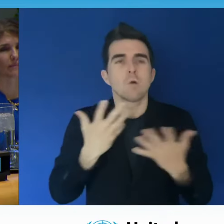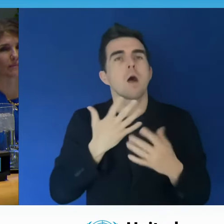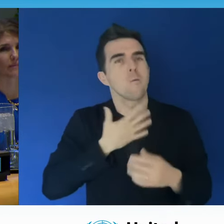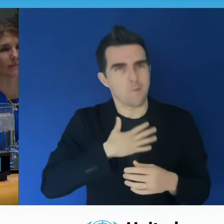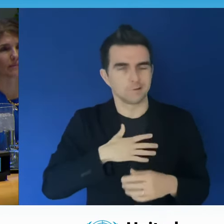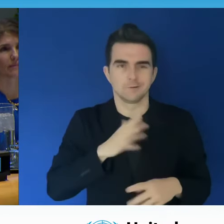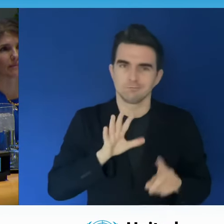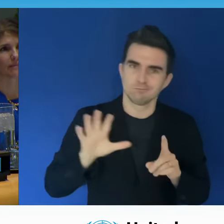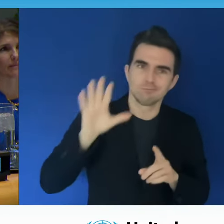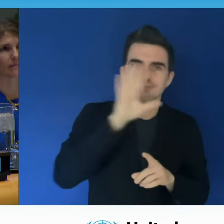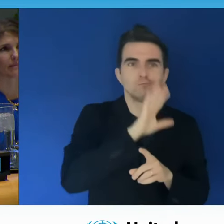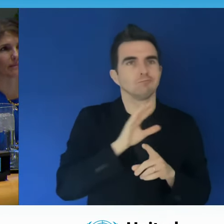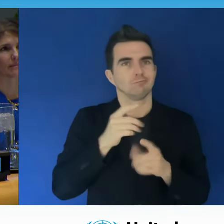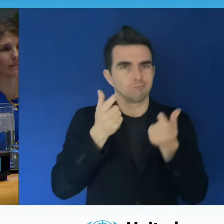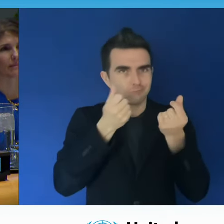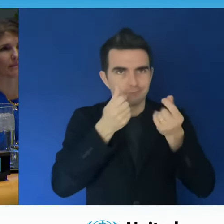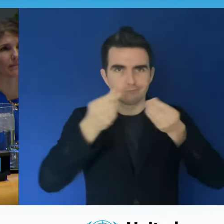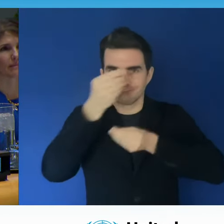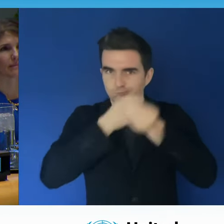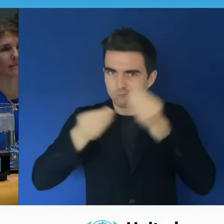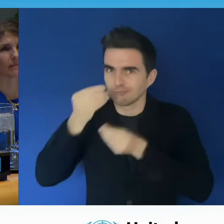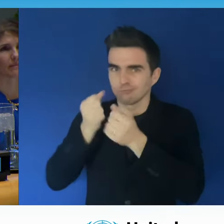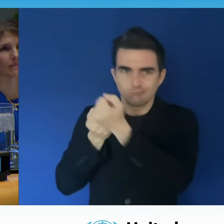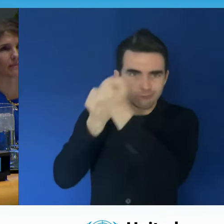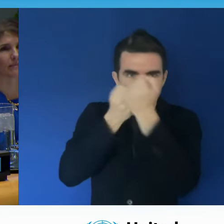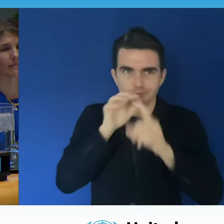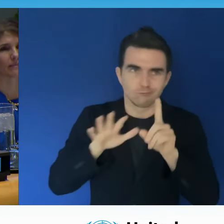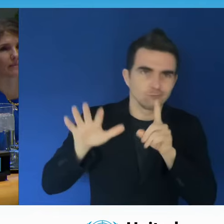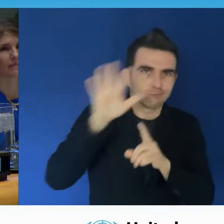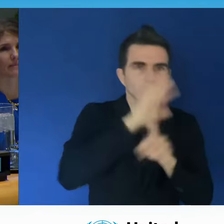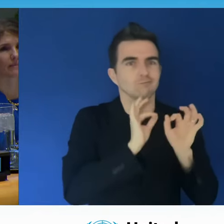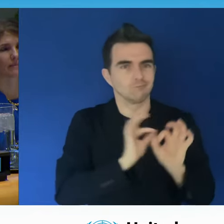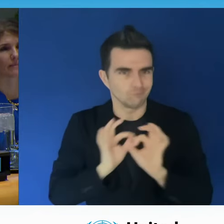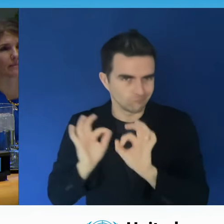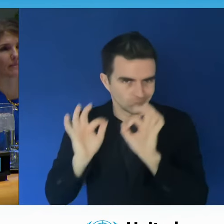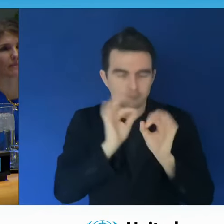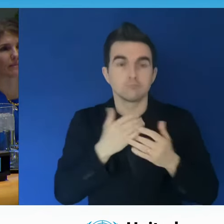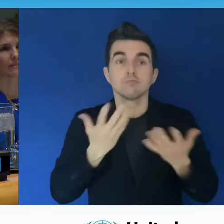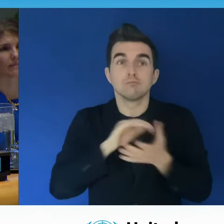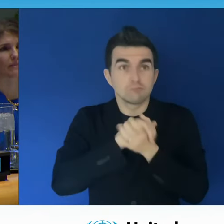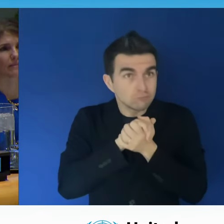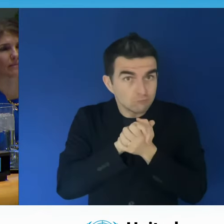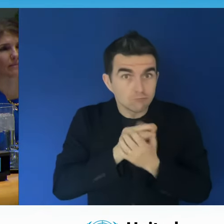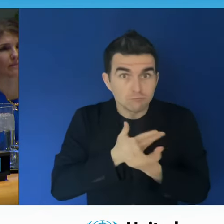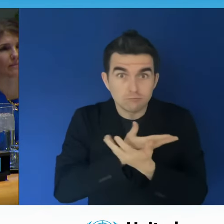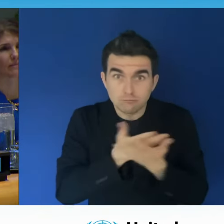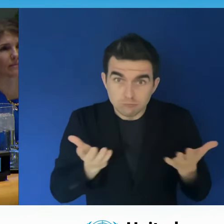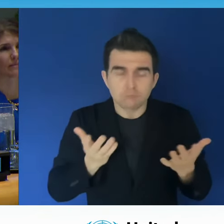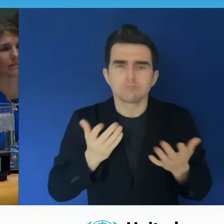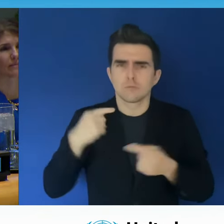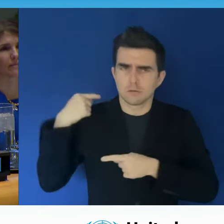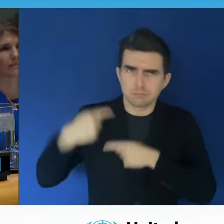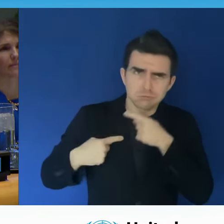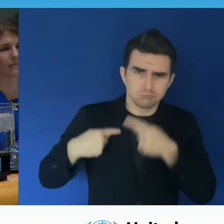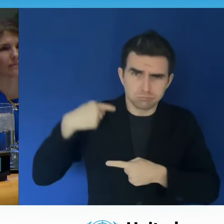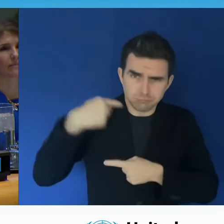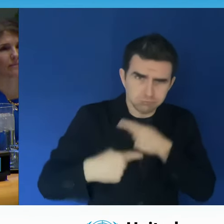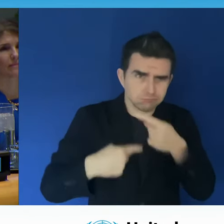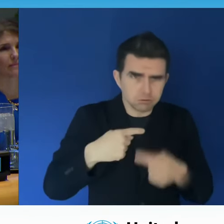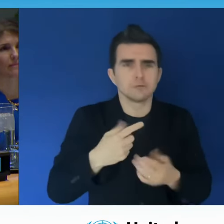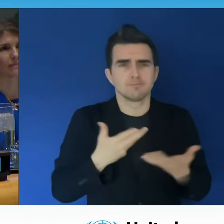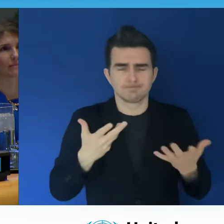be honest, mine has been careless with that responsibility. But yours gives me